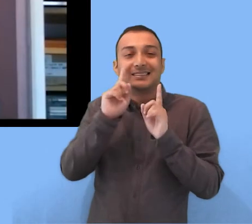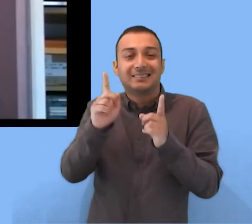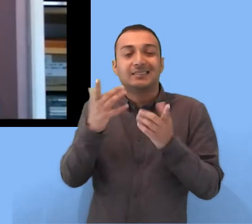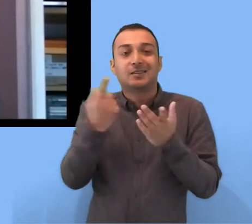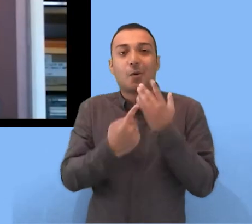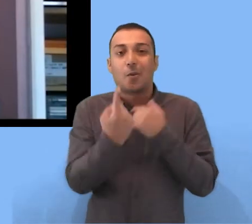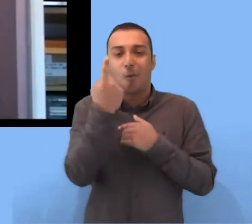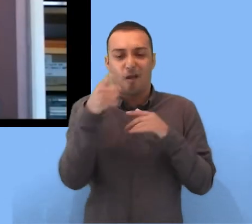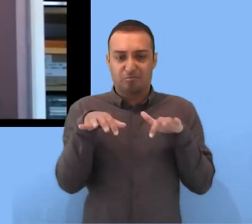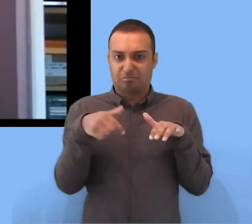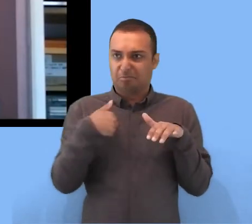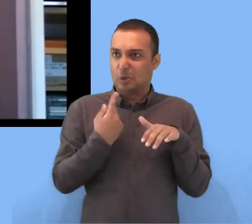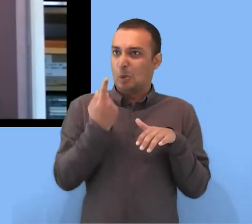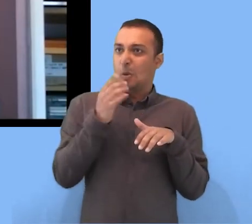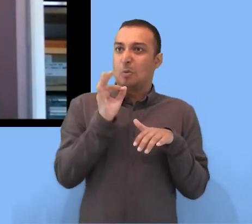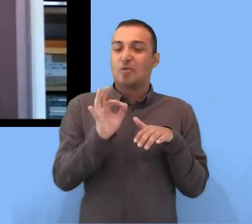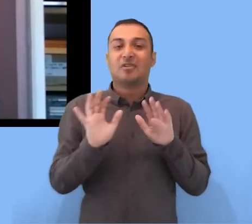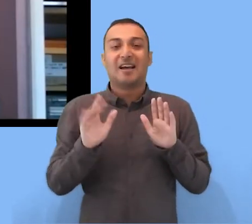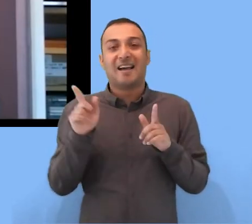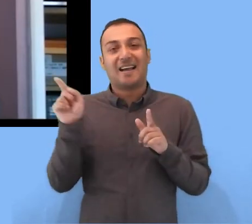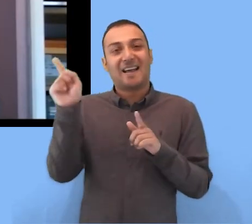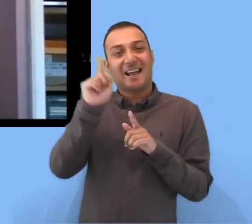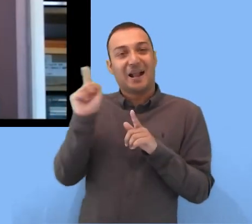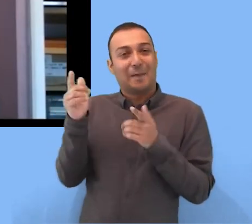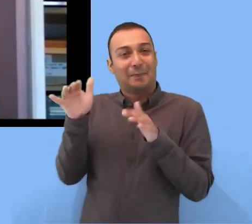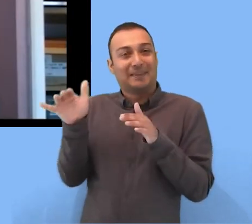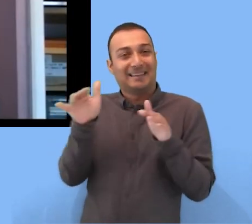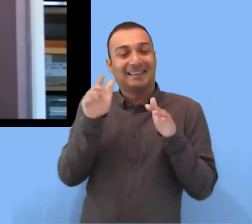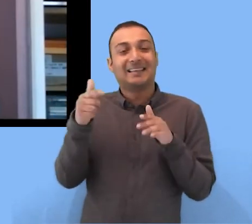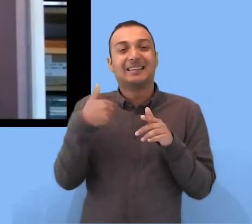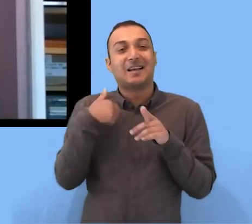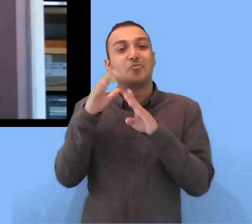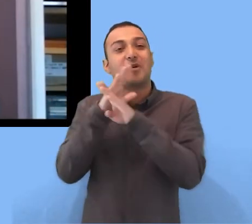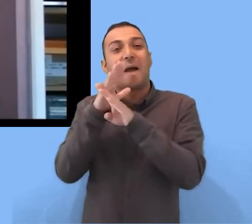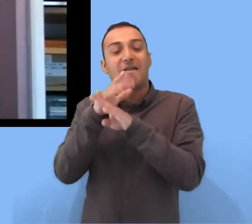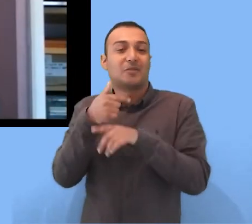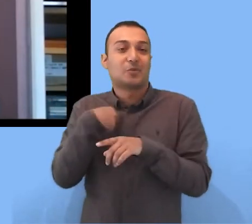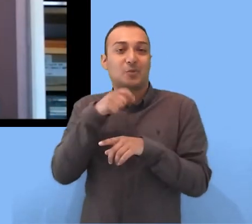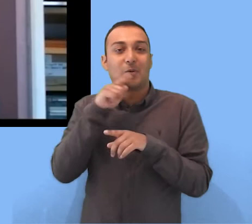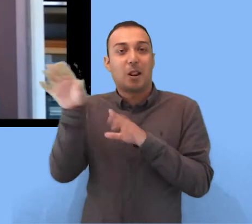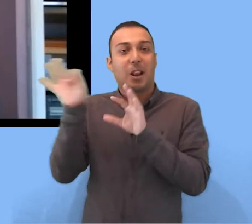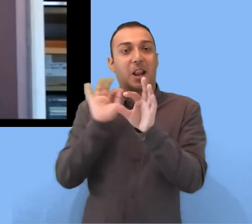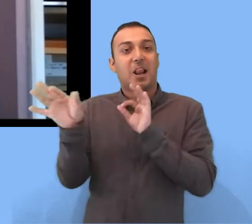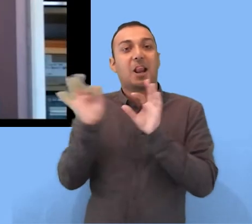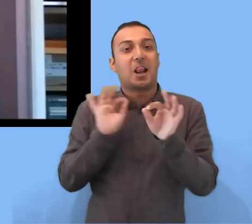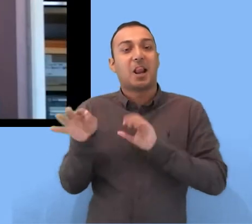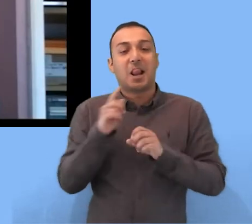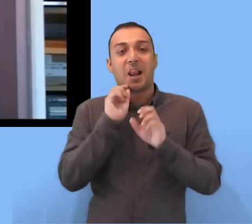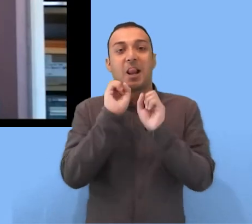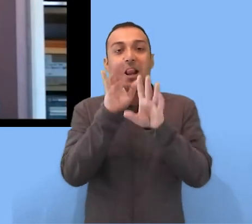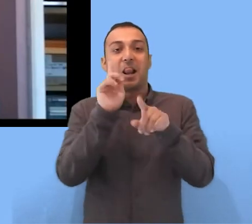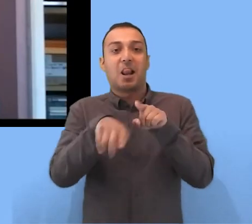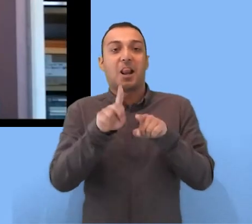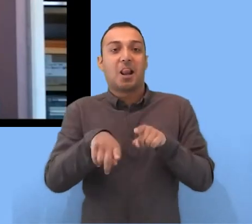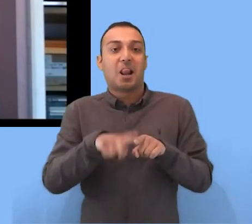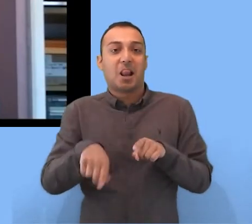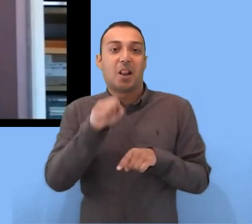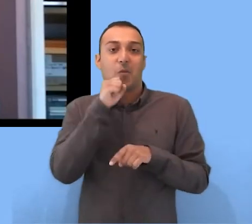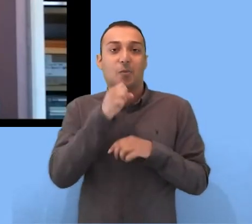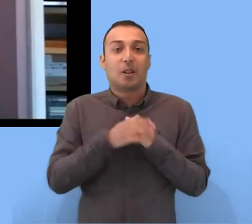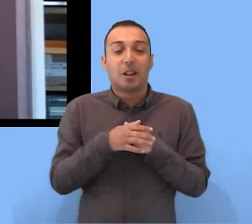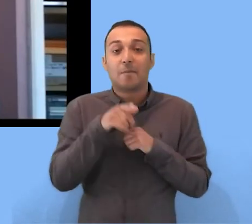ready to ask the speaker. If you're posting about this on social media, please use the hashtag Tapestry Talks with 2 capital